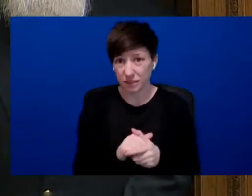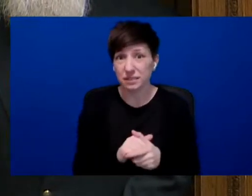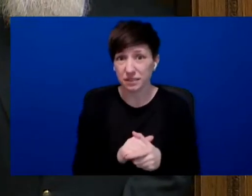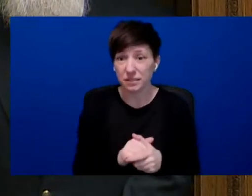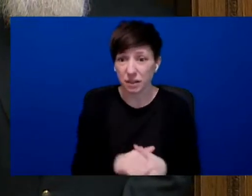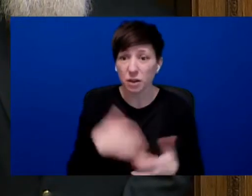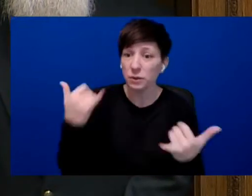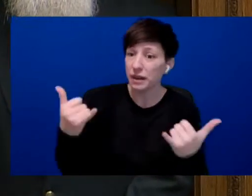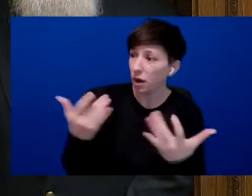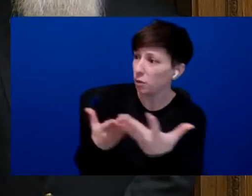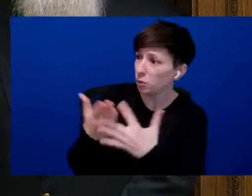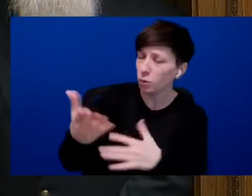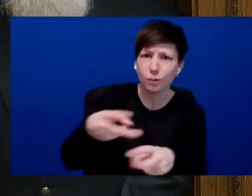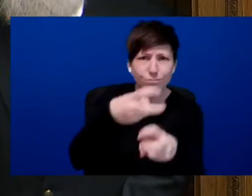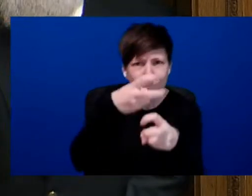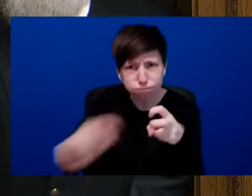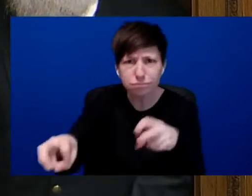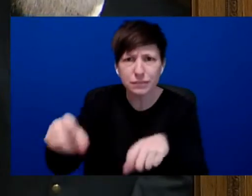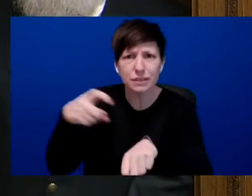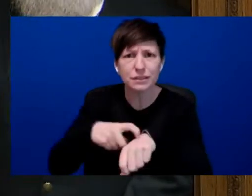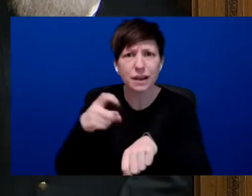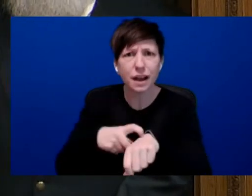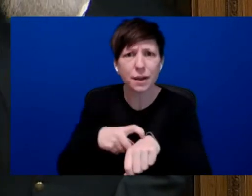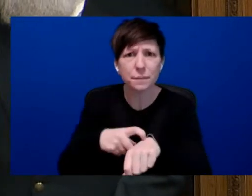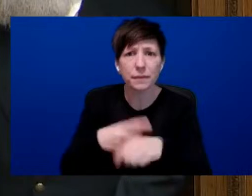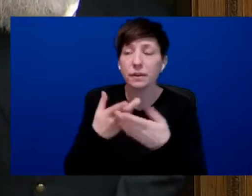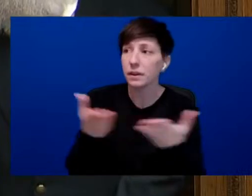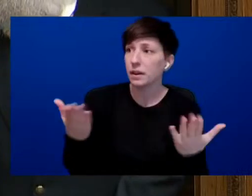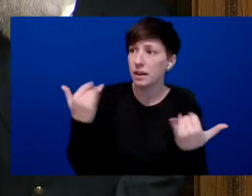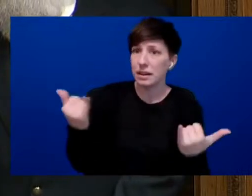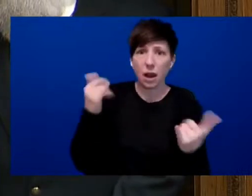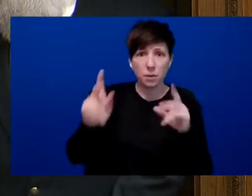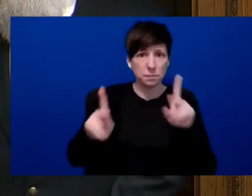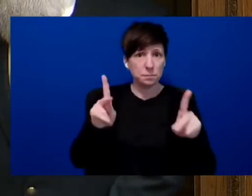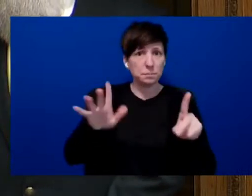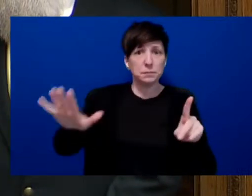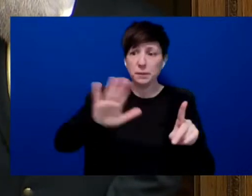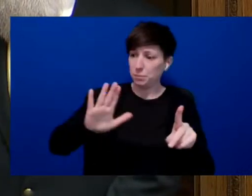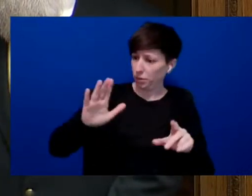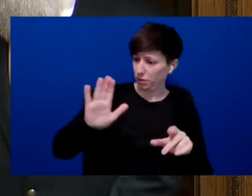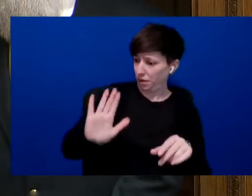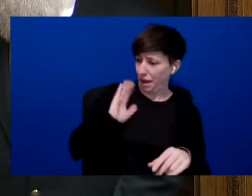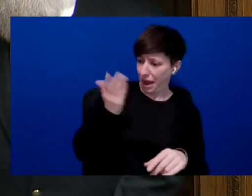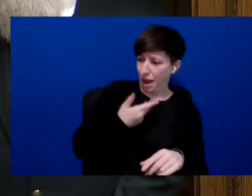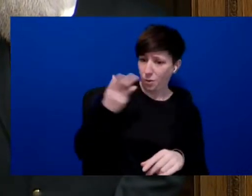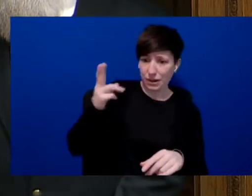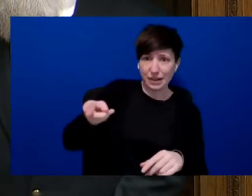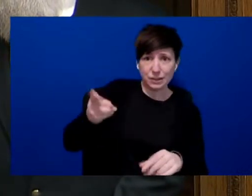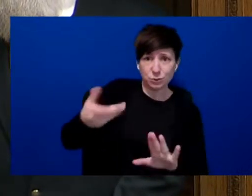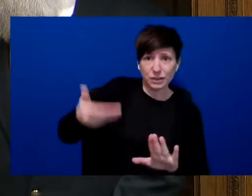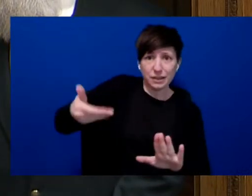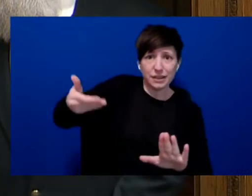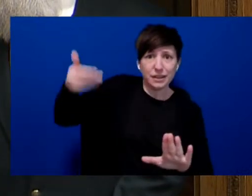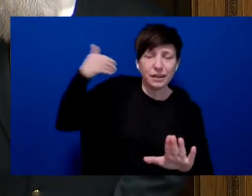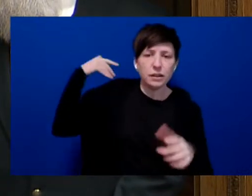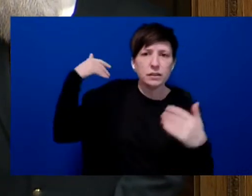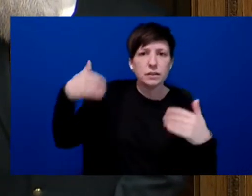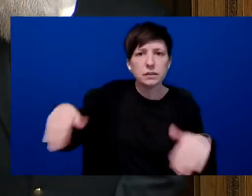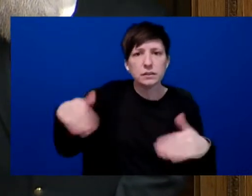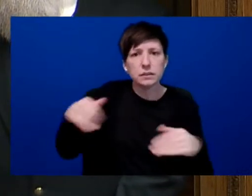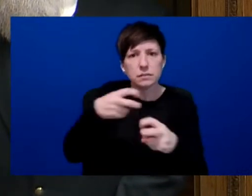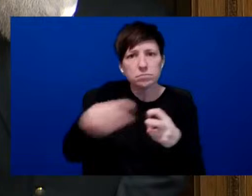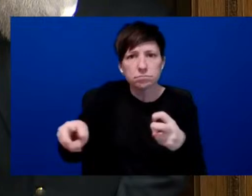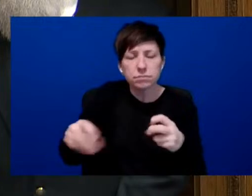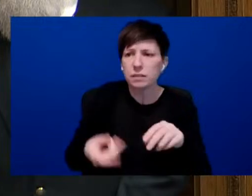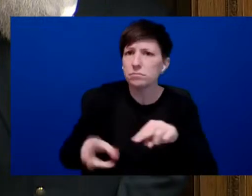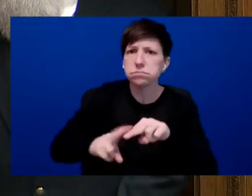time. We're living through moments of human history that are fraught and anxiety-producing. There's growing fear that seems to manifest